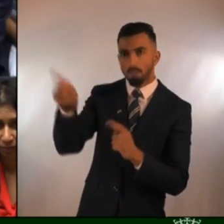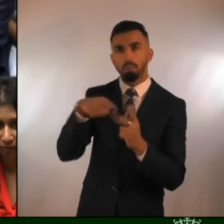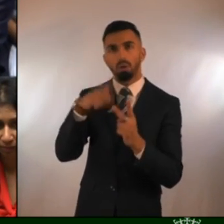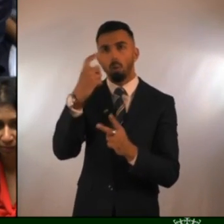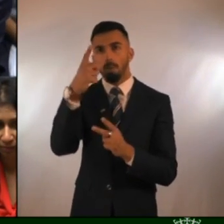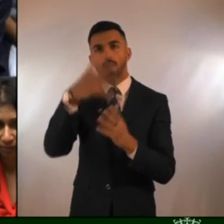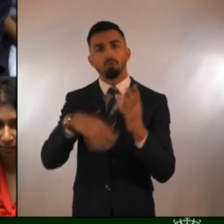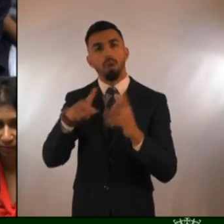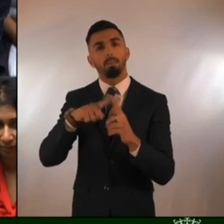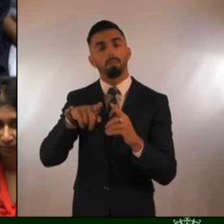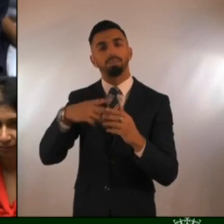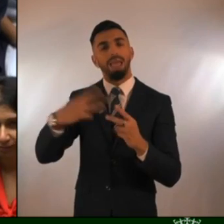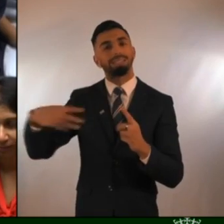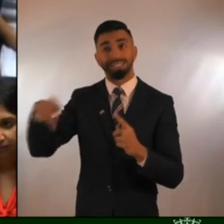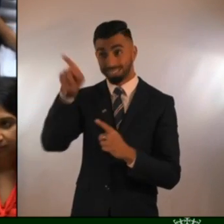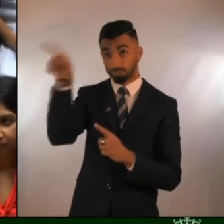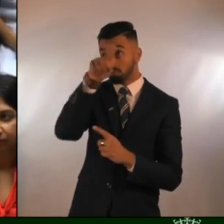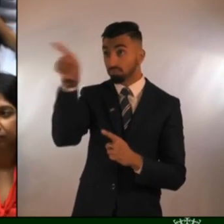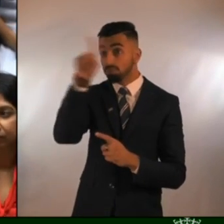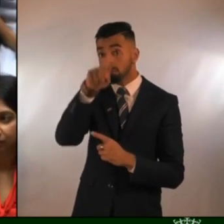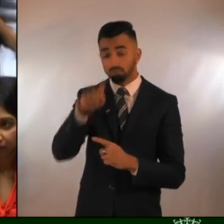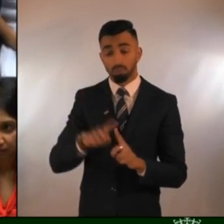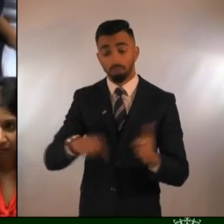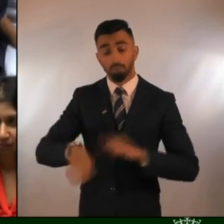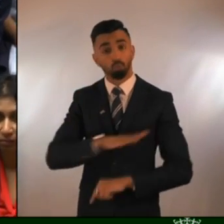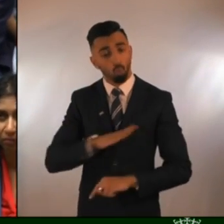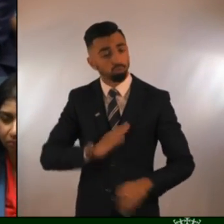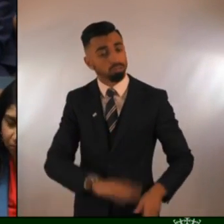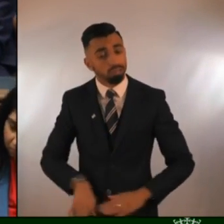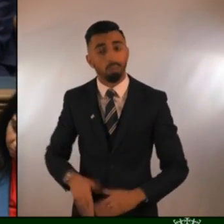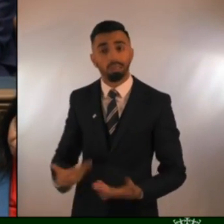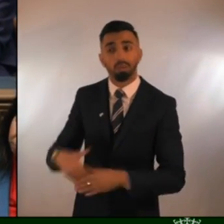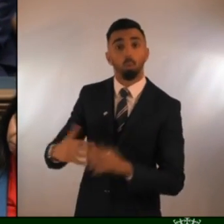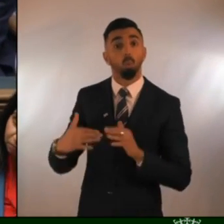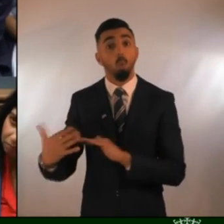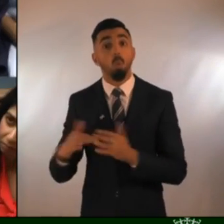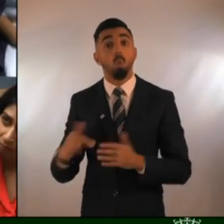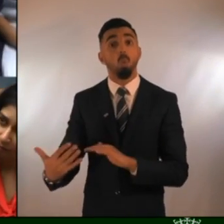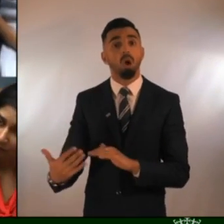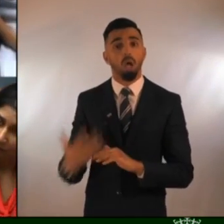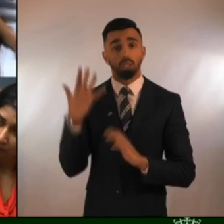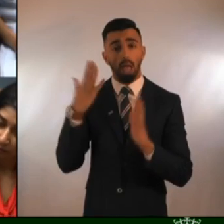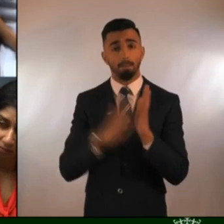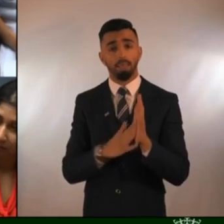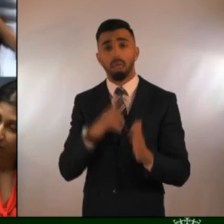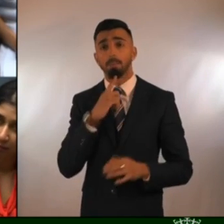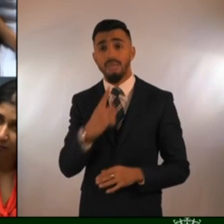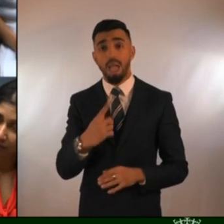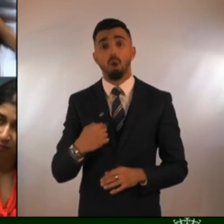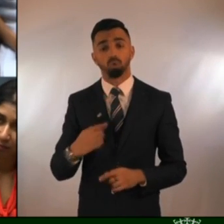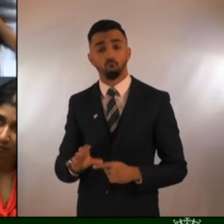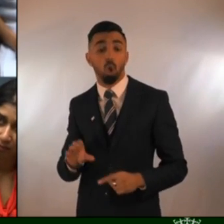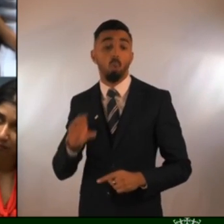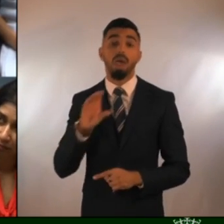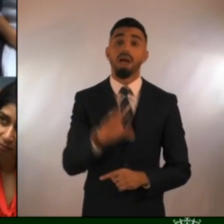Essex, I will be supporting veterans with mental health needs with a £10 million donation to the Armed Forces Covenant Fund